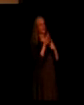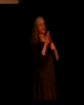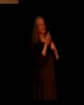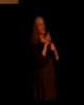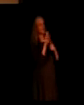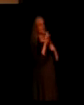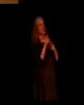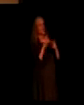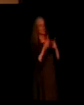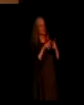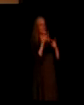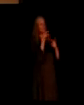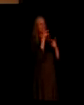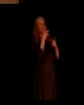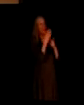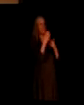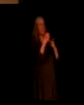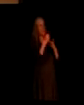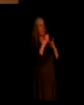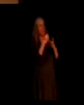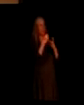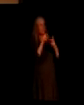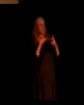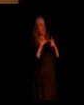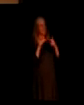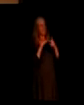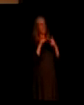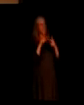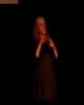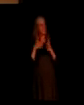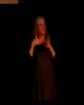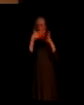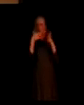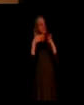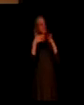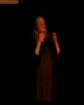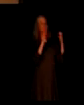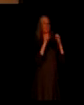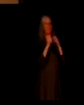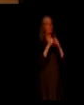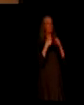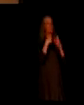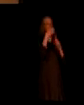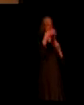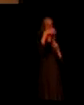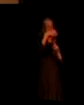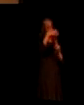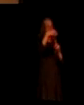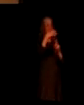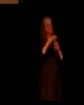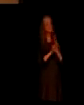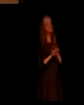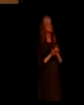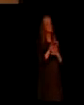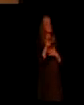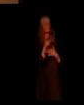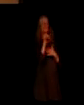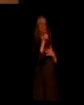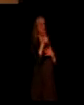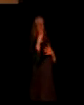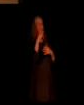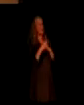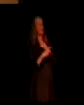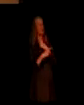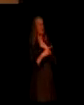and evapotranspiration measured by the tower against my satellite calculation. If it hadn't been for